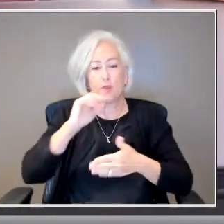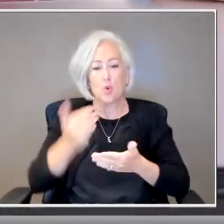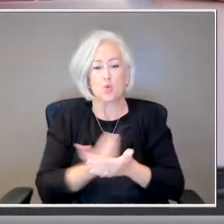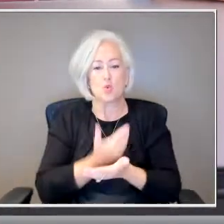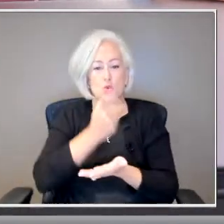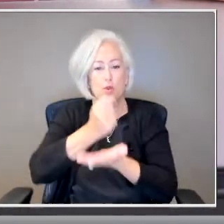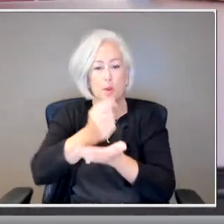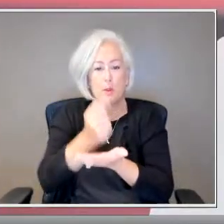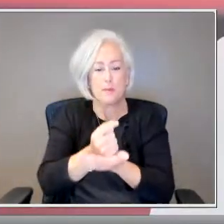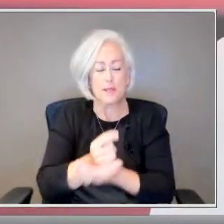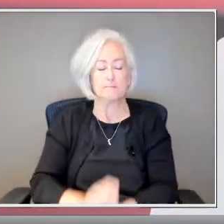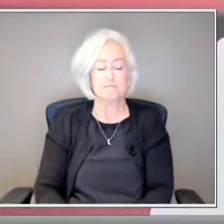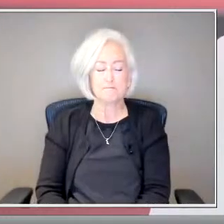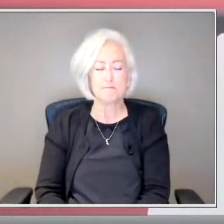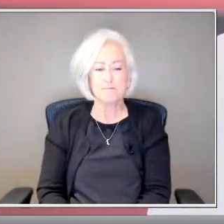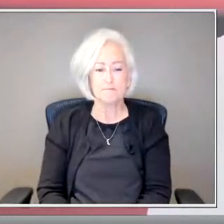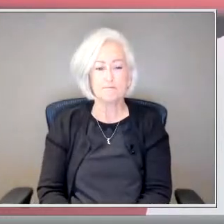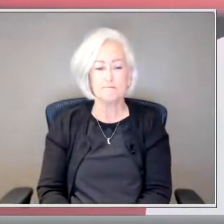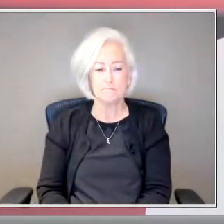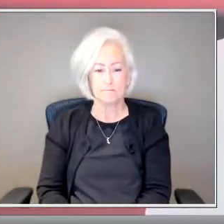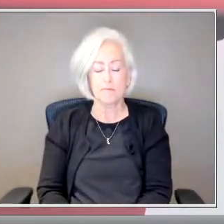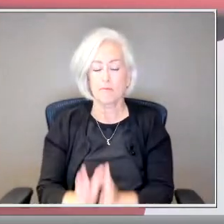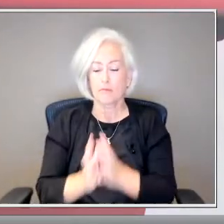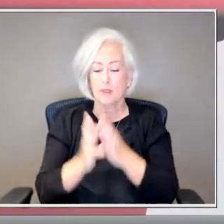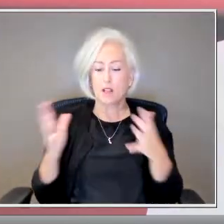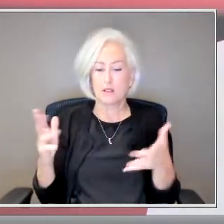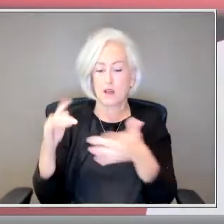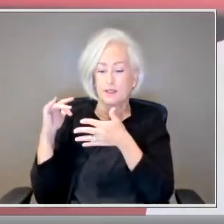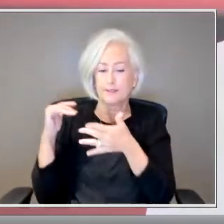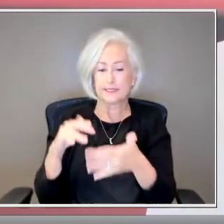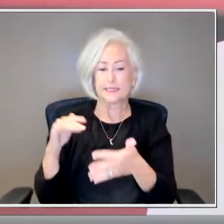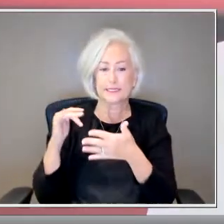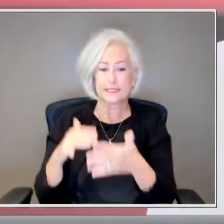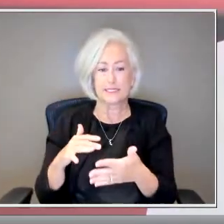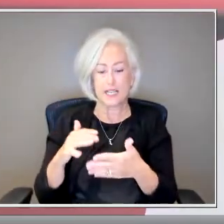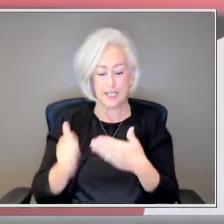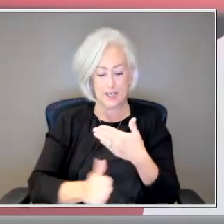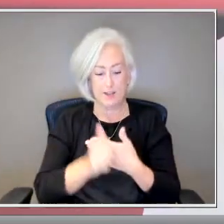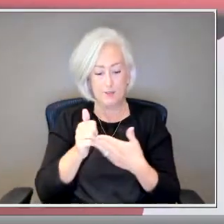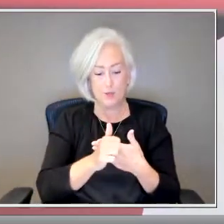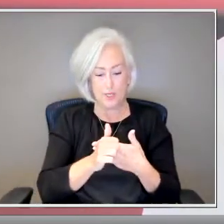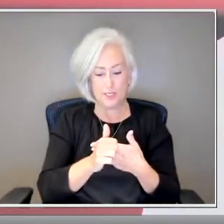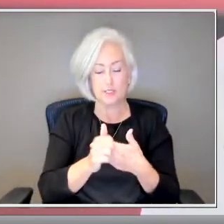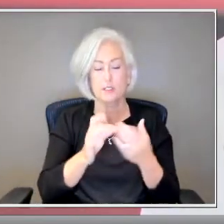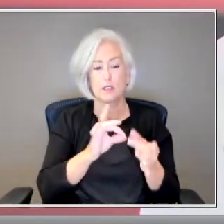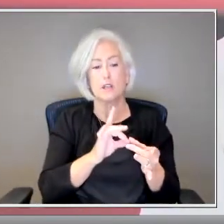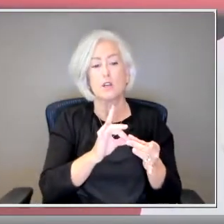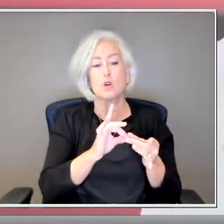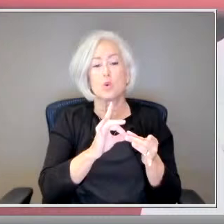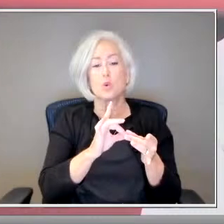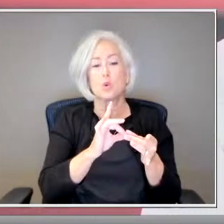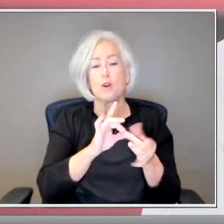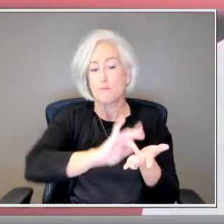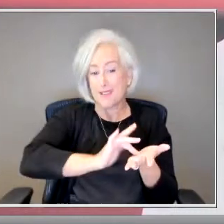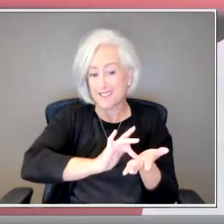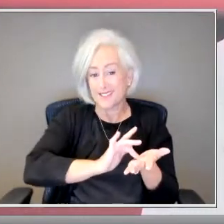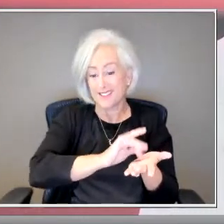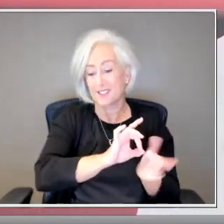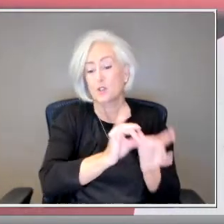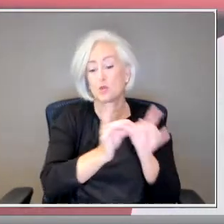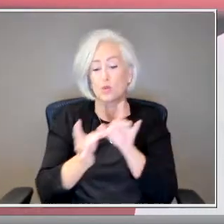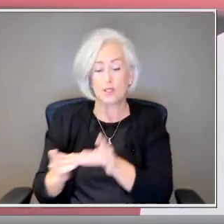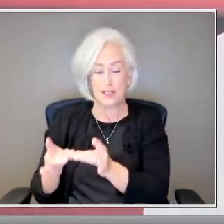there's a lot of studies about risk of particular drugs to the heart in the early stages of